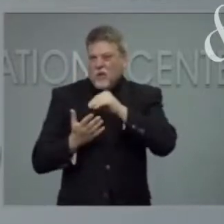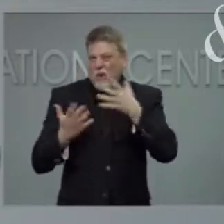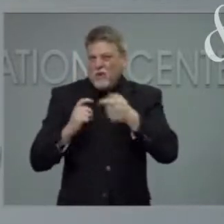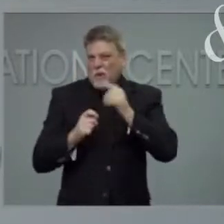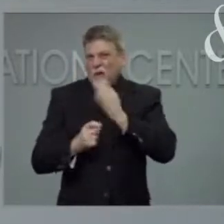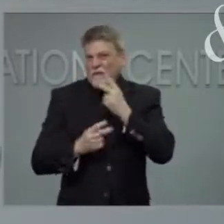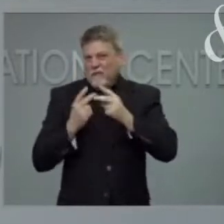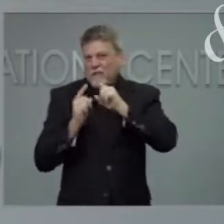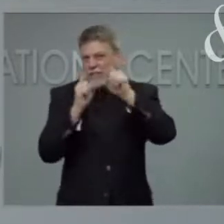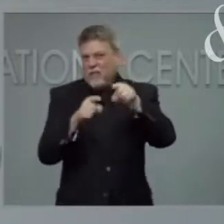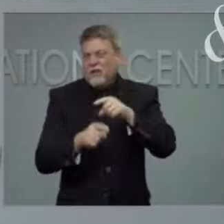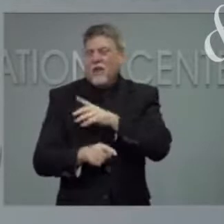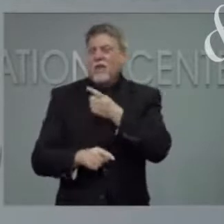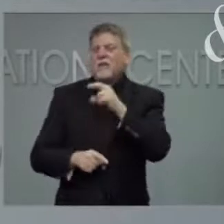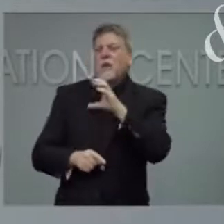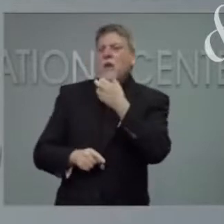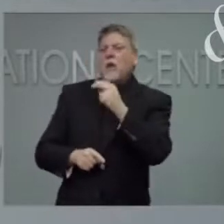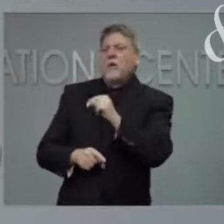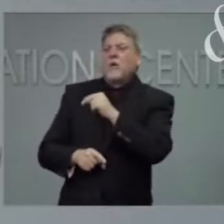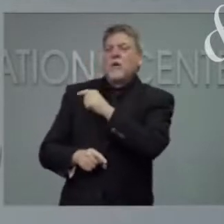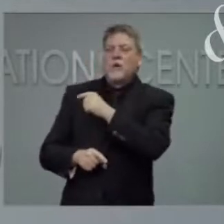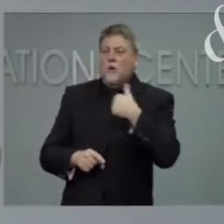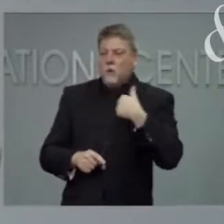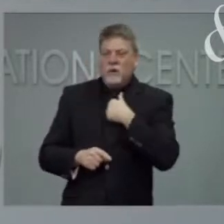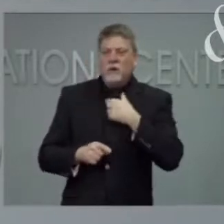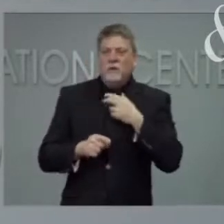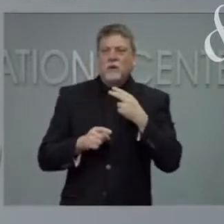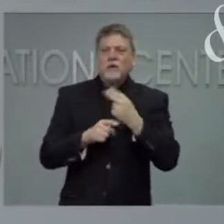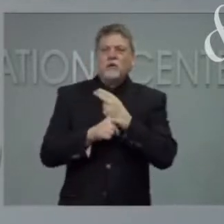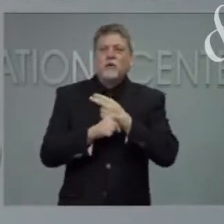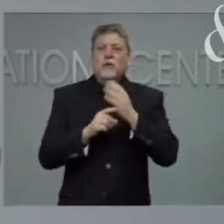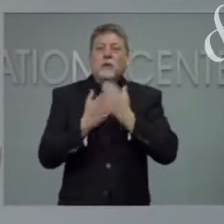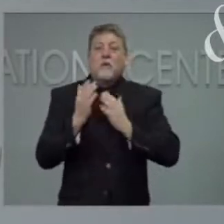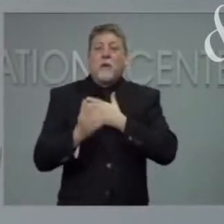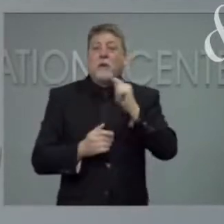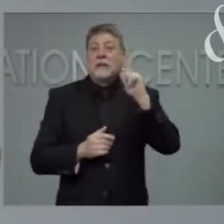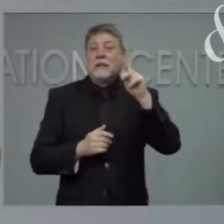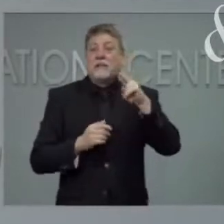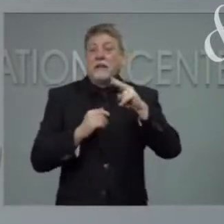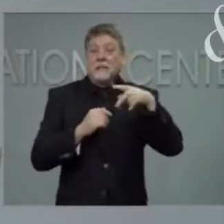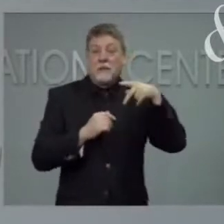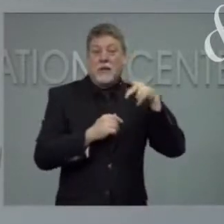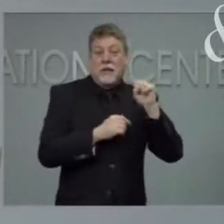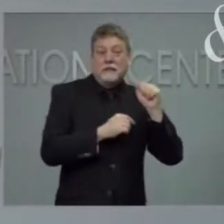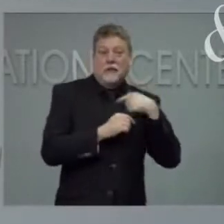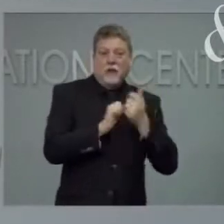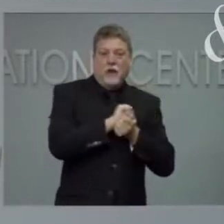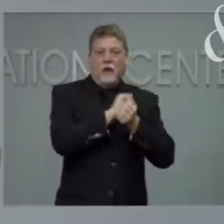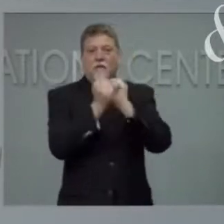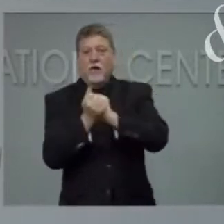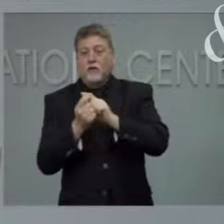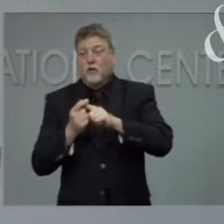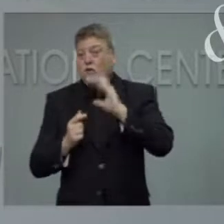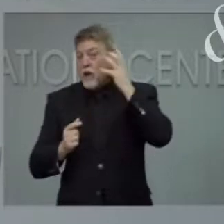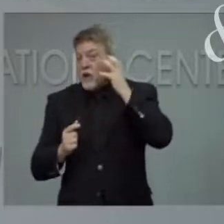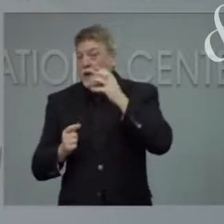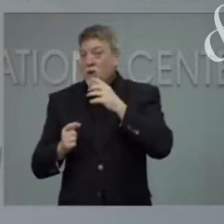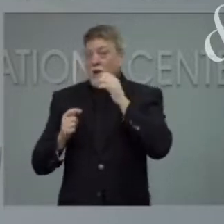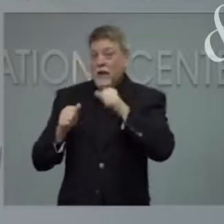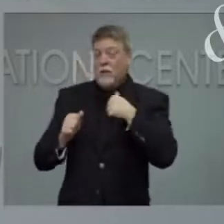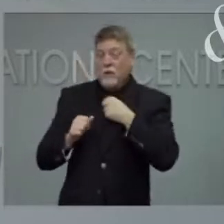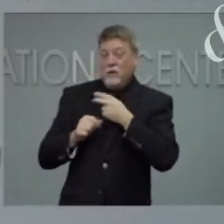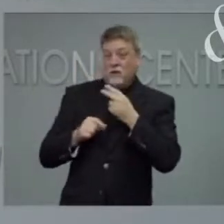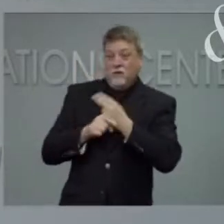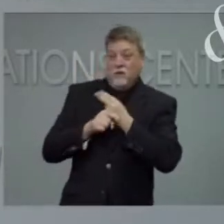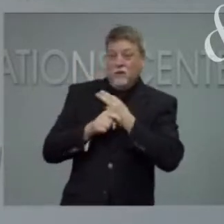Cohen, we've been able to repurpose some of these television PSAs for use on radio, and just wanted to see if we might be seeing some radio